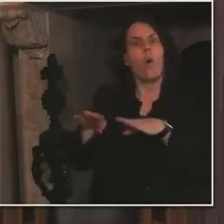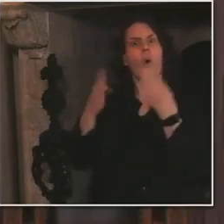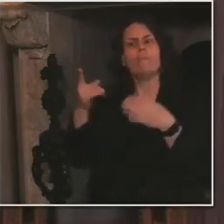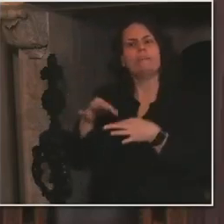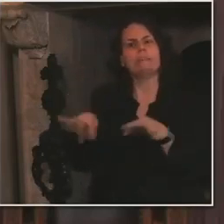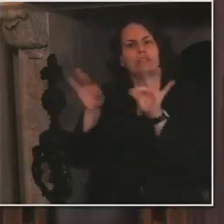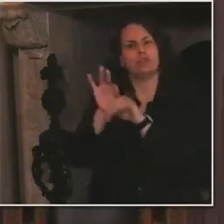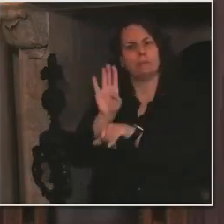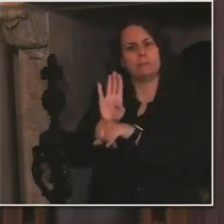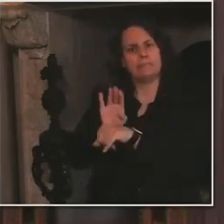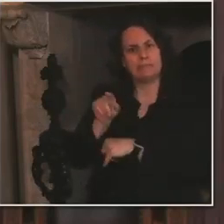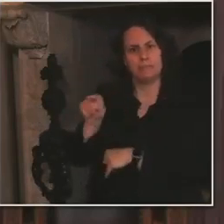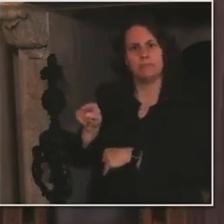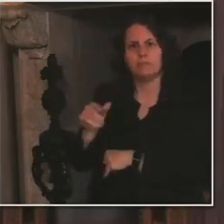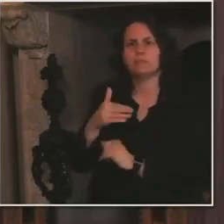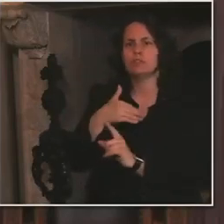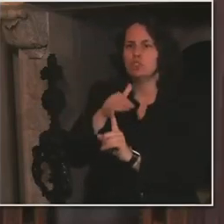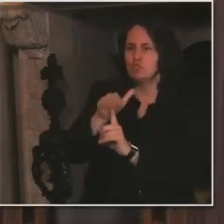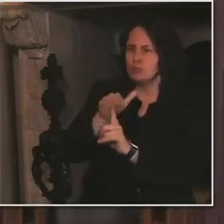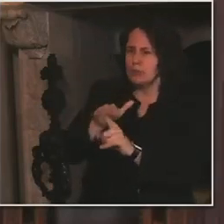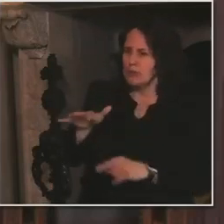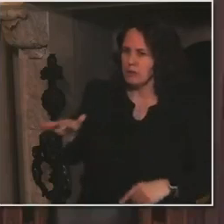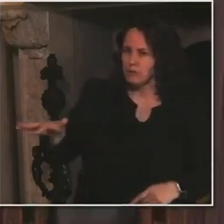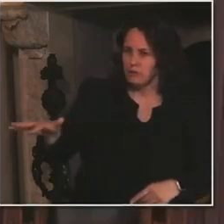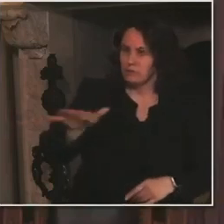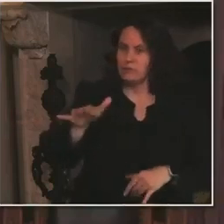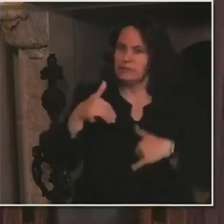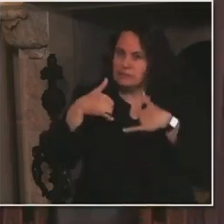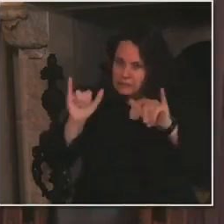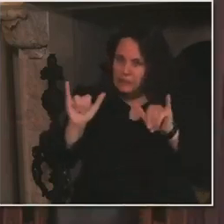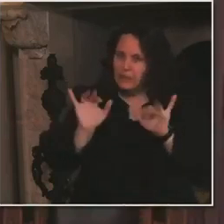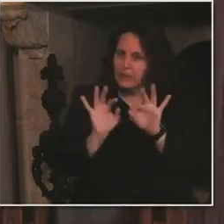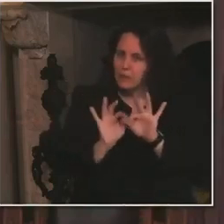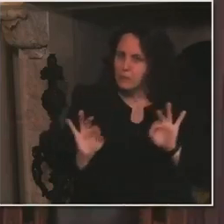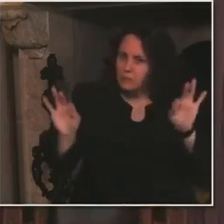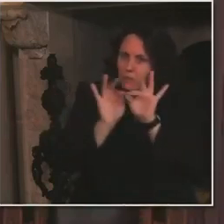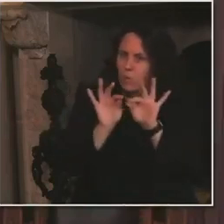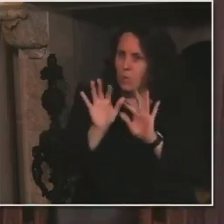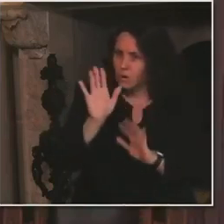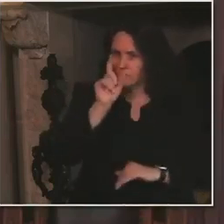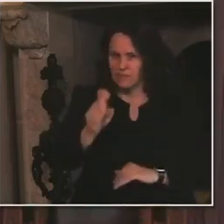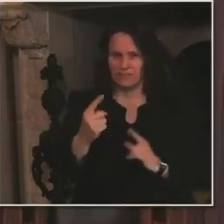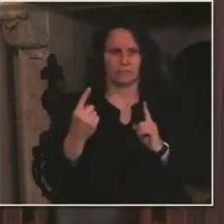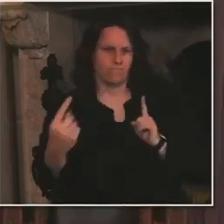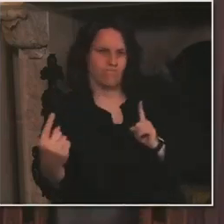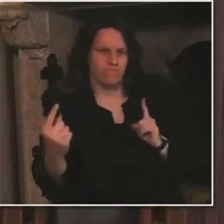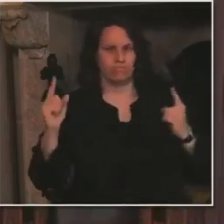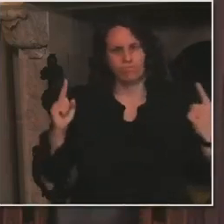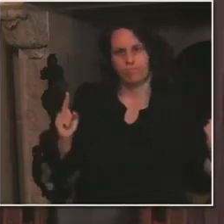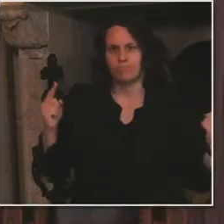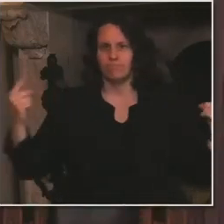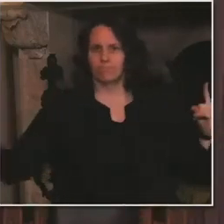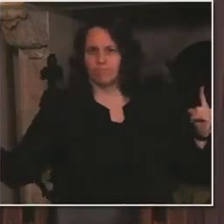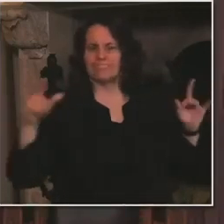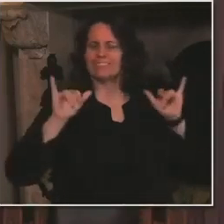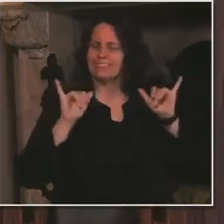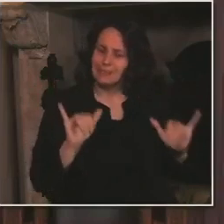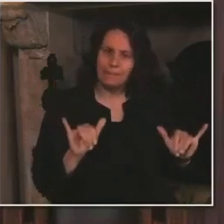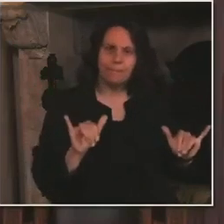the importance of social distancing in your stores. You know, there are times when people drive